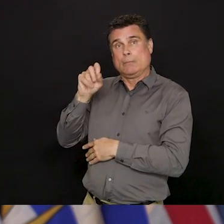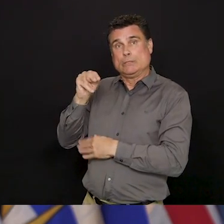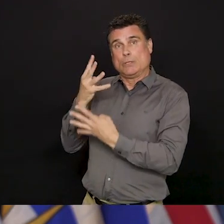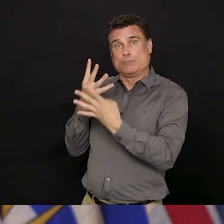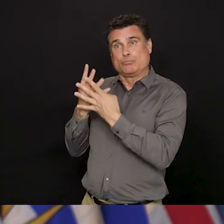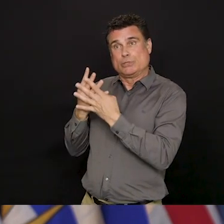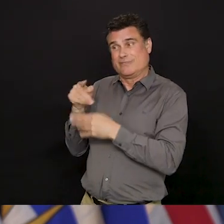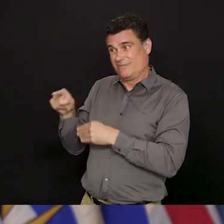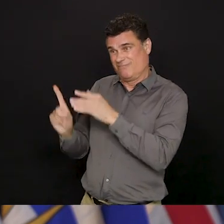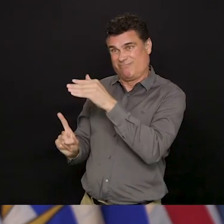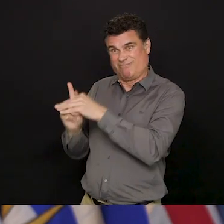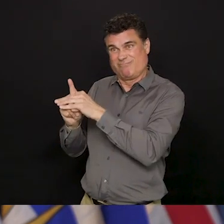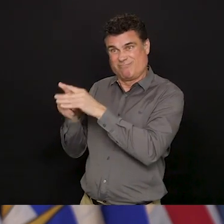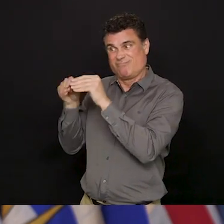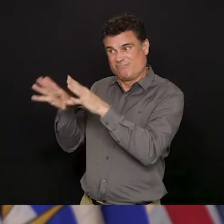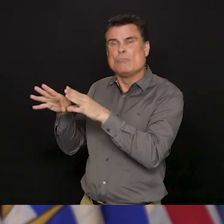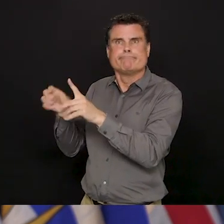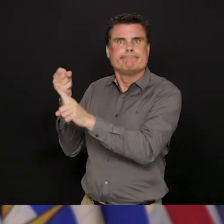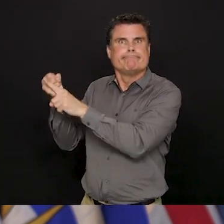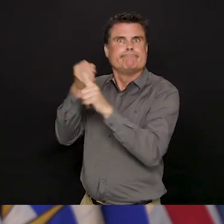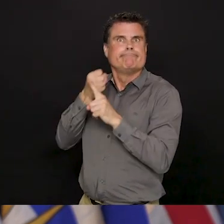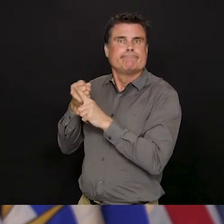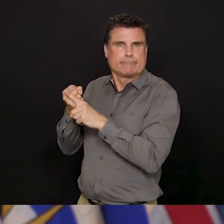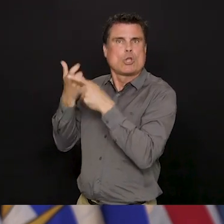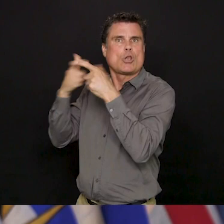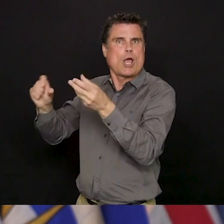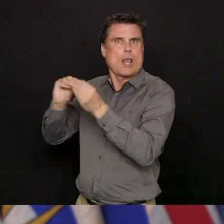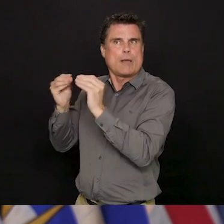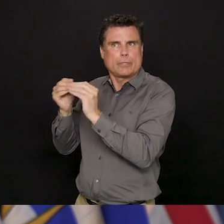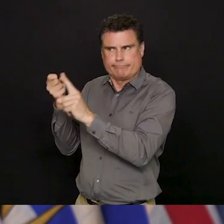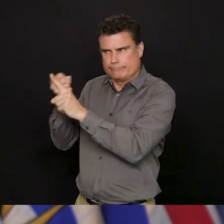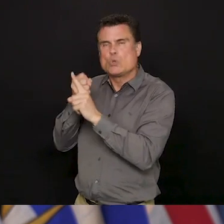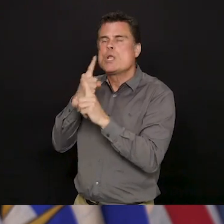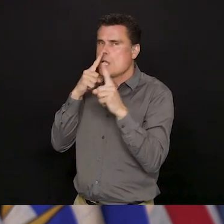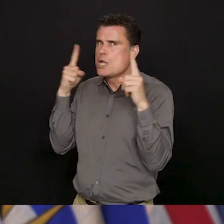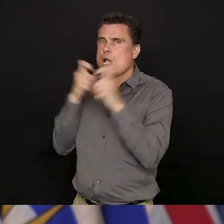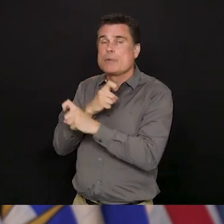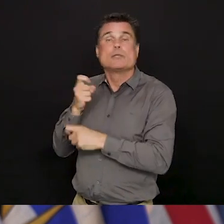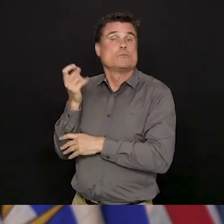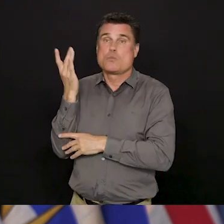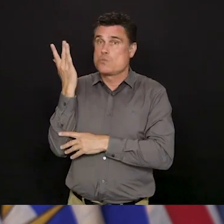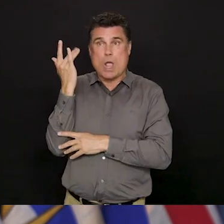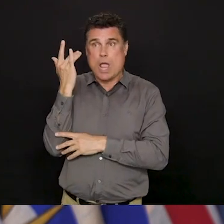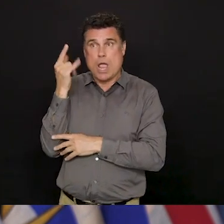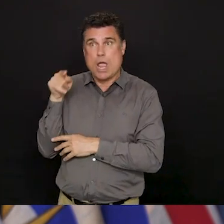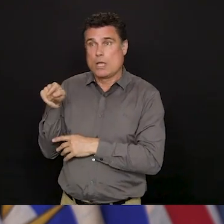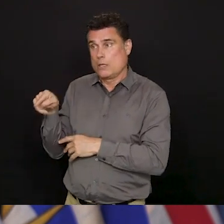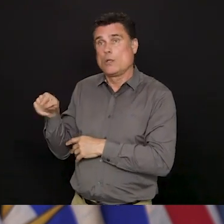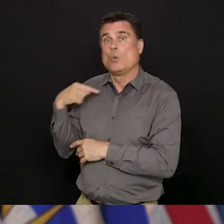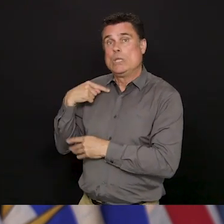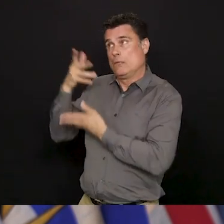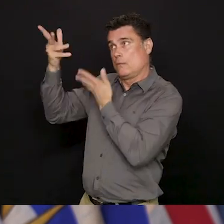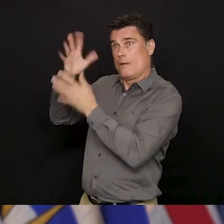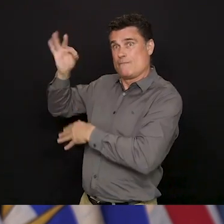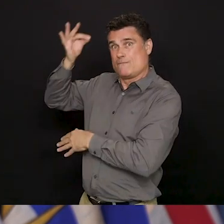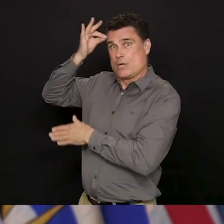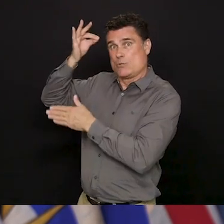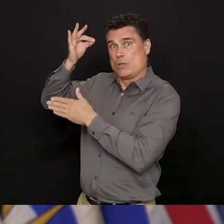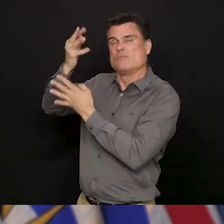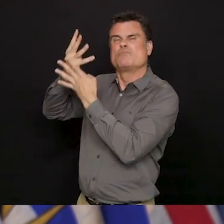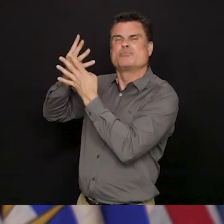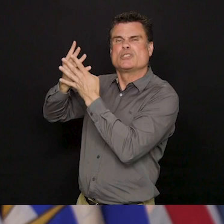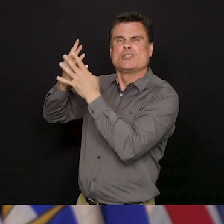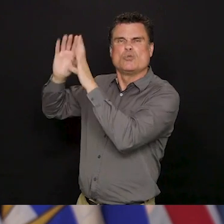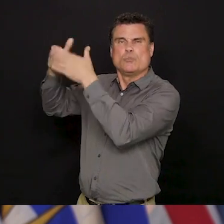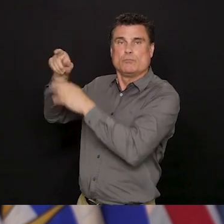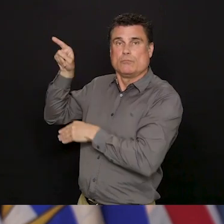now. And it is complex. It involves our federal partners, Correctional Services Canada. It involves a lot of work that Fraser Health